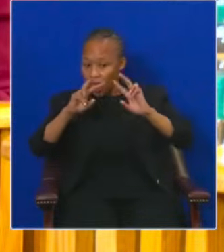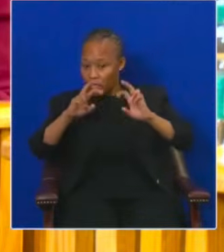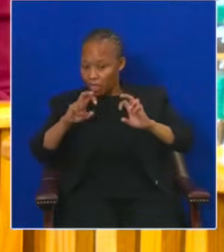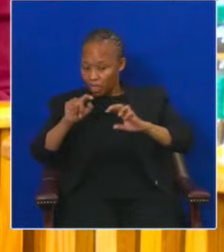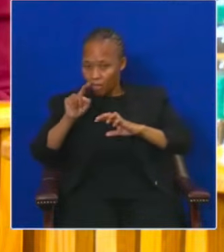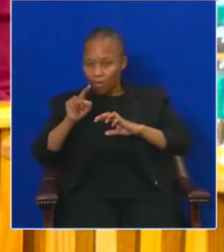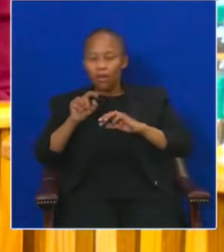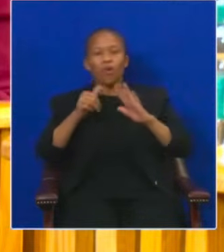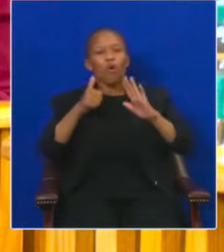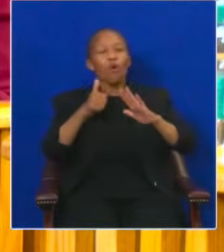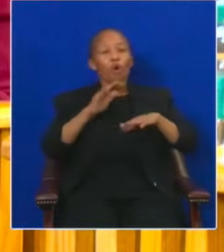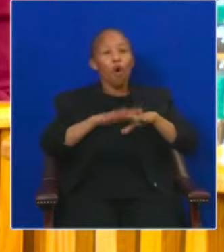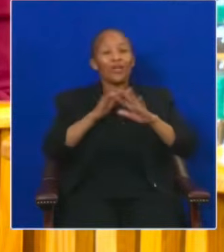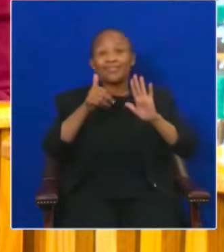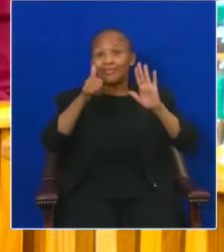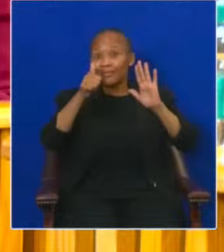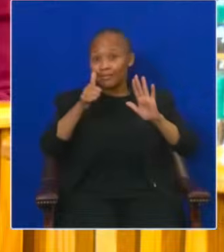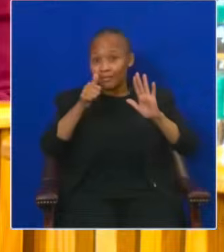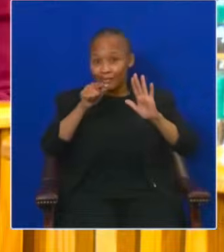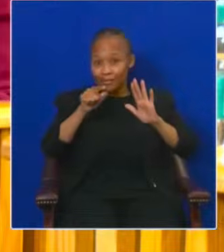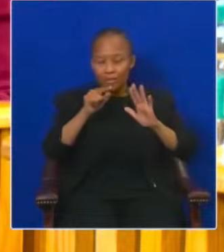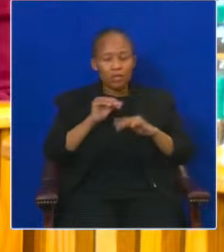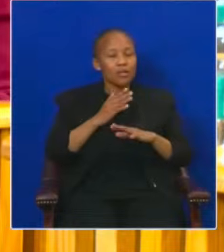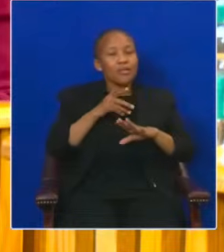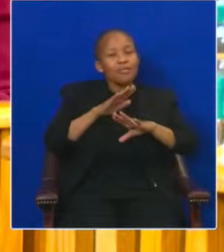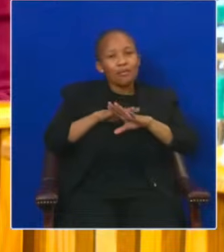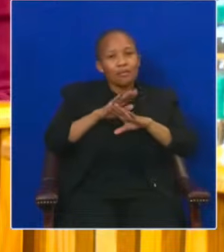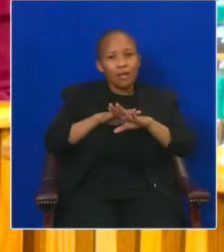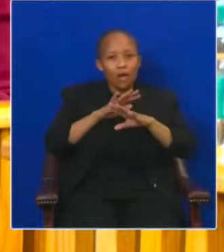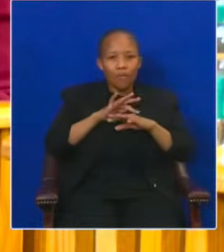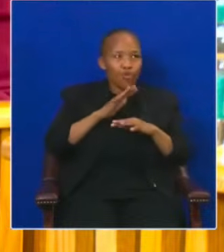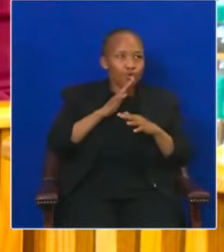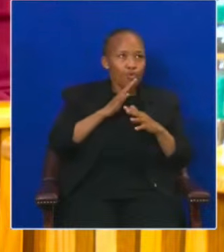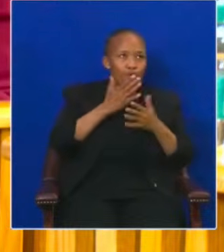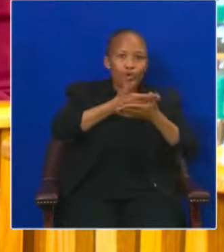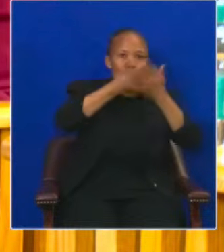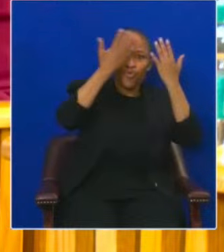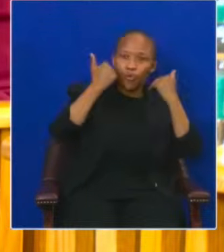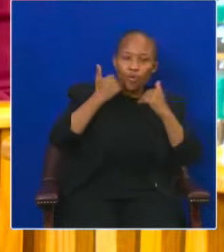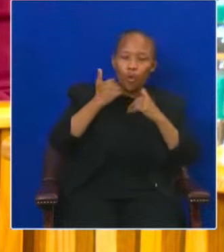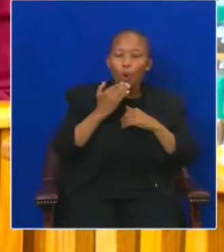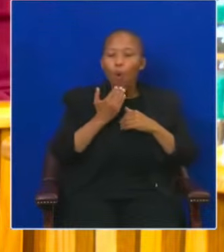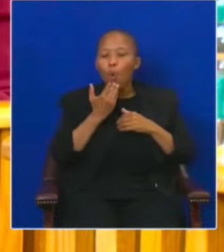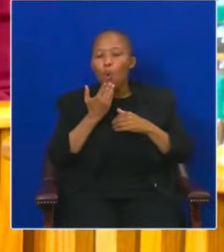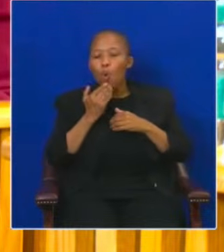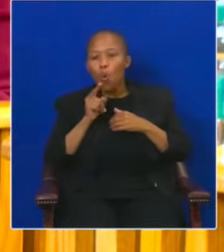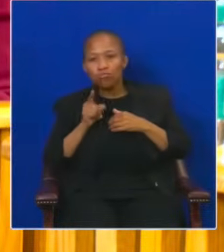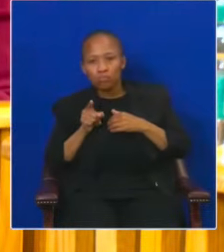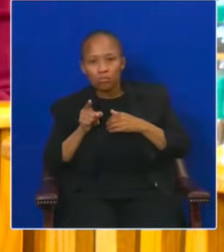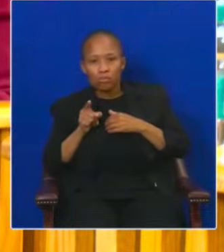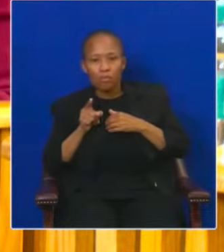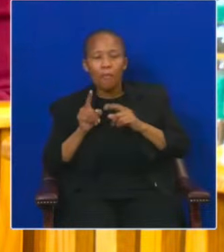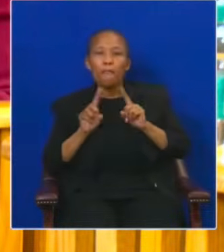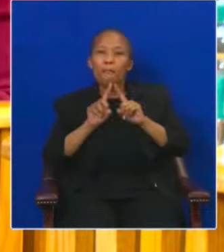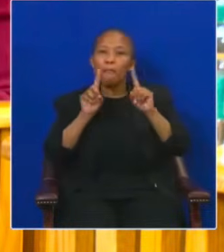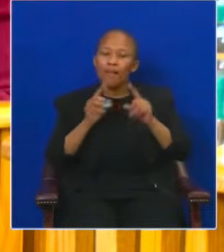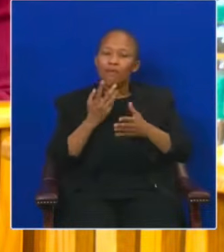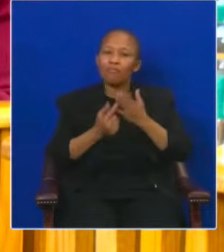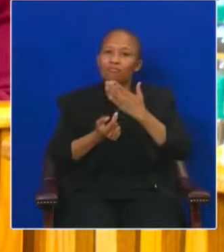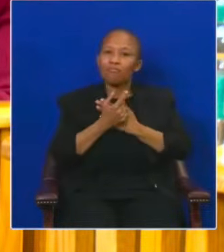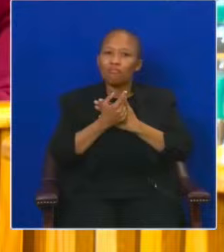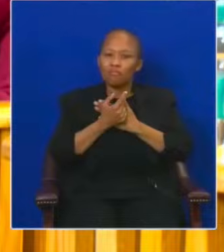time not aware of the identity of this third party, but subsequently came into a place of knowledge.